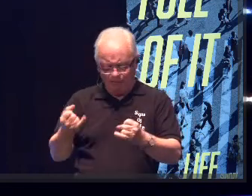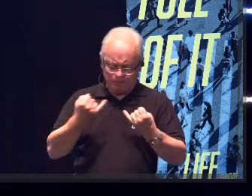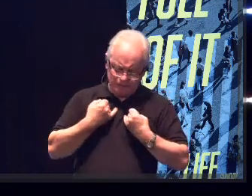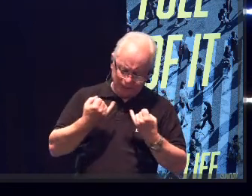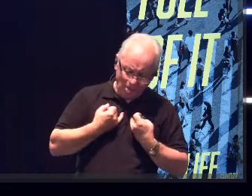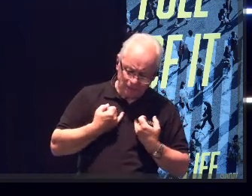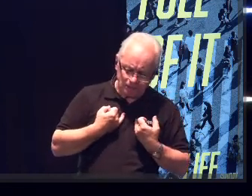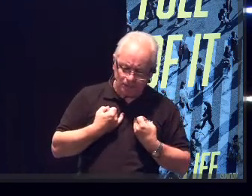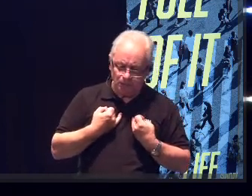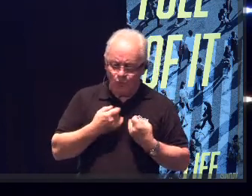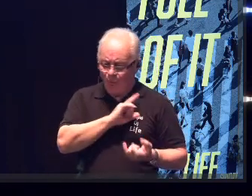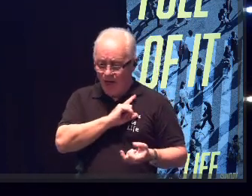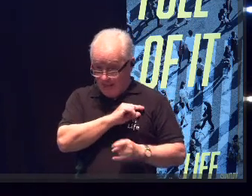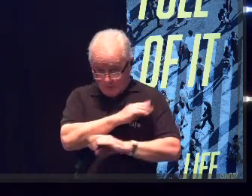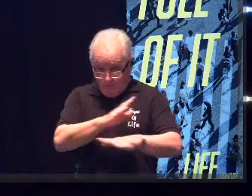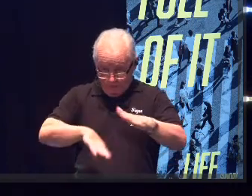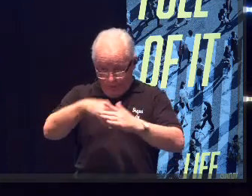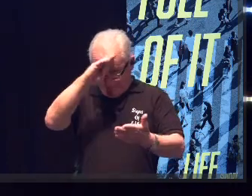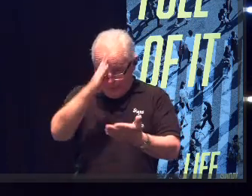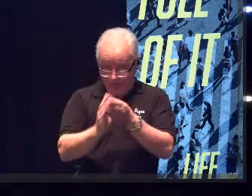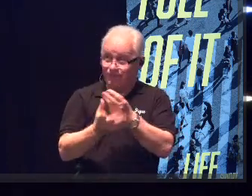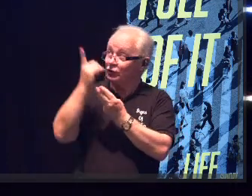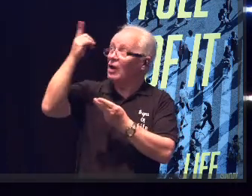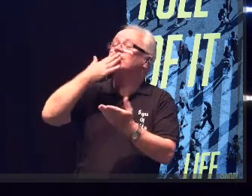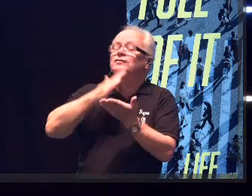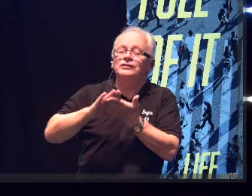quite believe that God could forgive us.